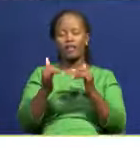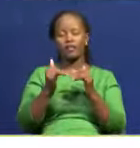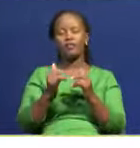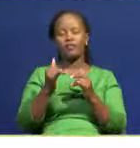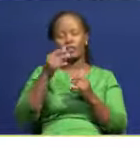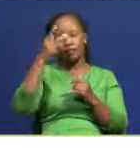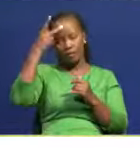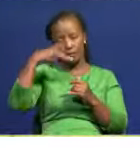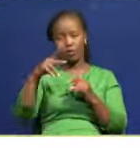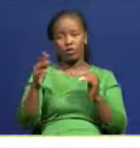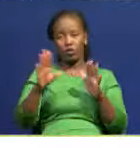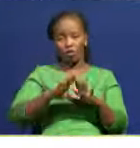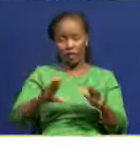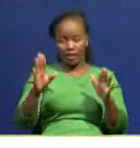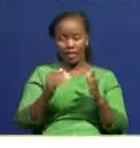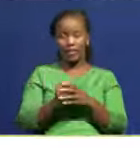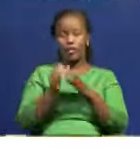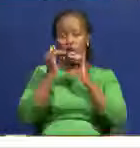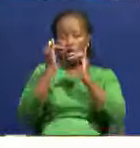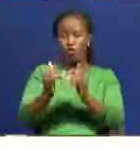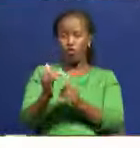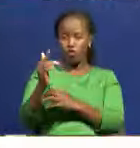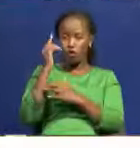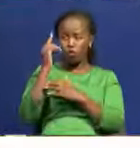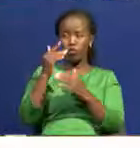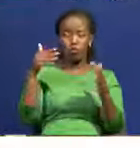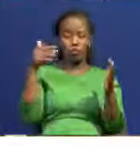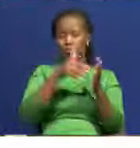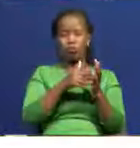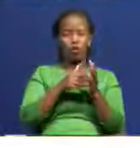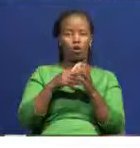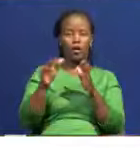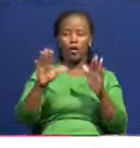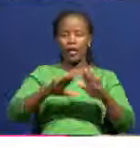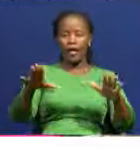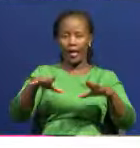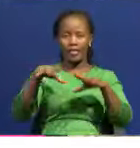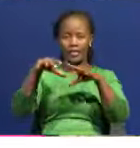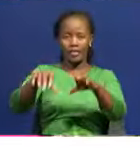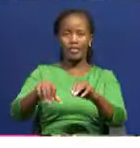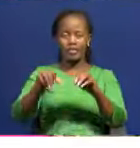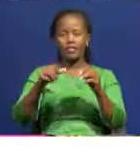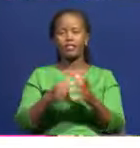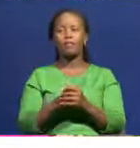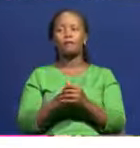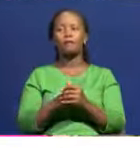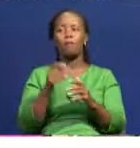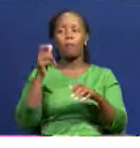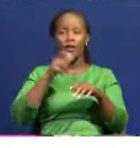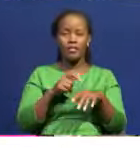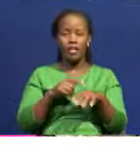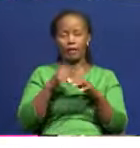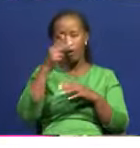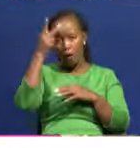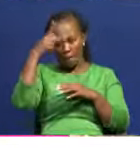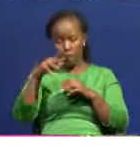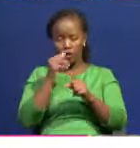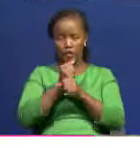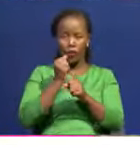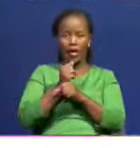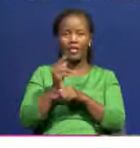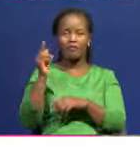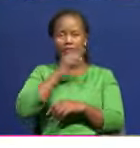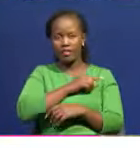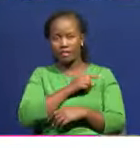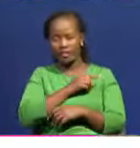She says the new set of laws will curb land grabbing and tampering with land records. As soon as we finish with the policy, then we'll